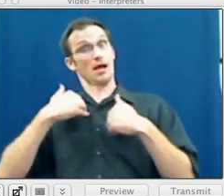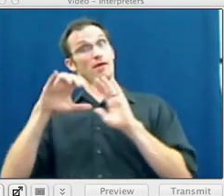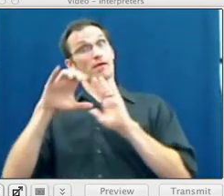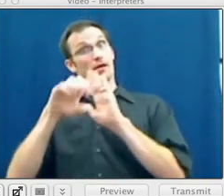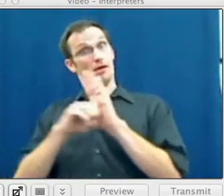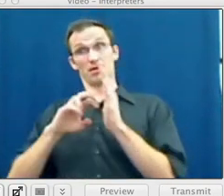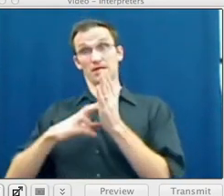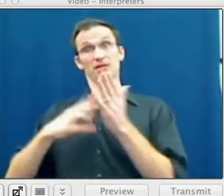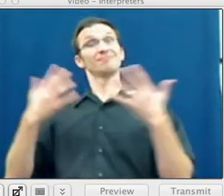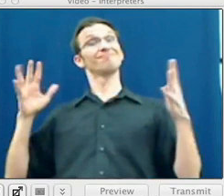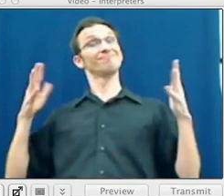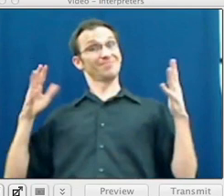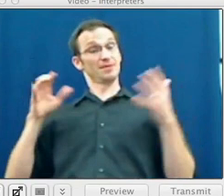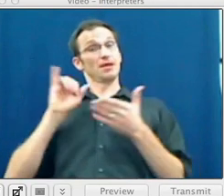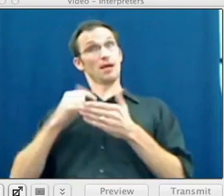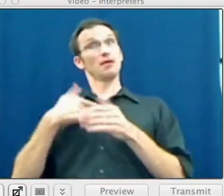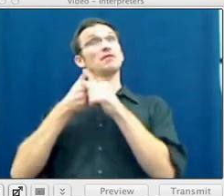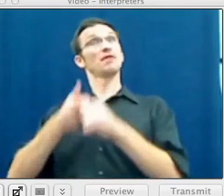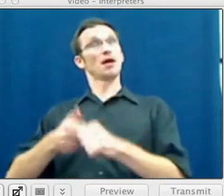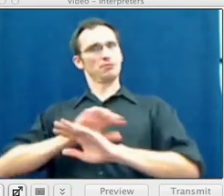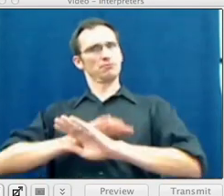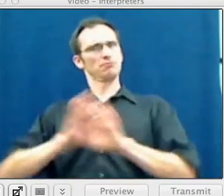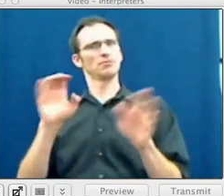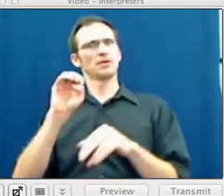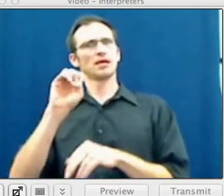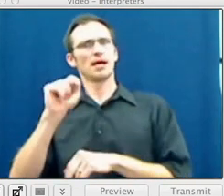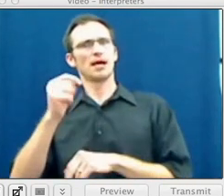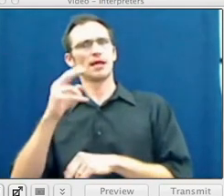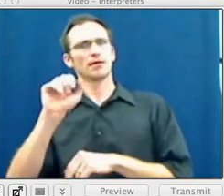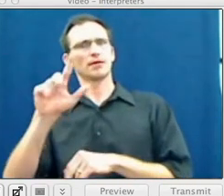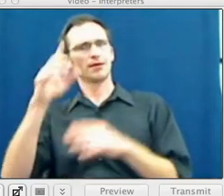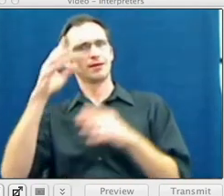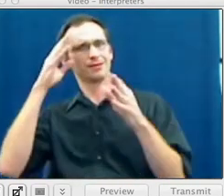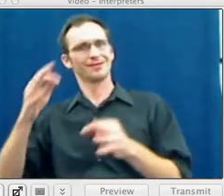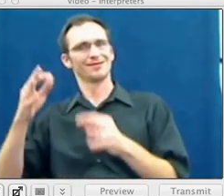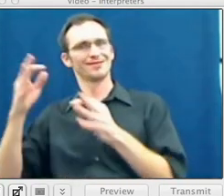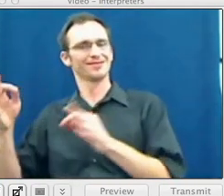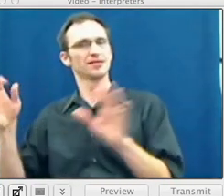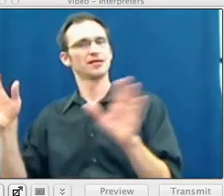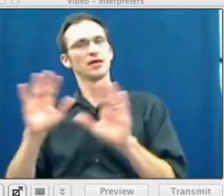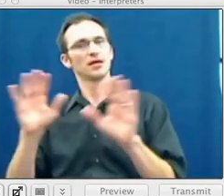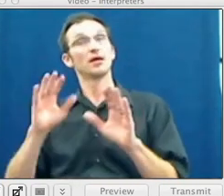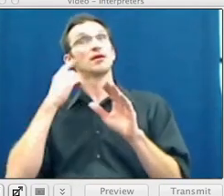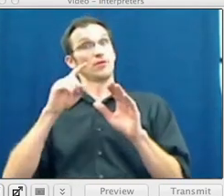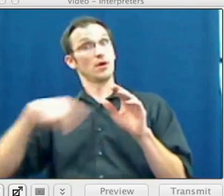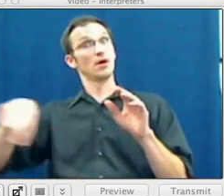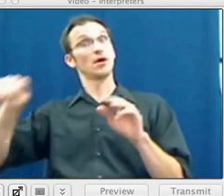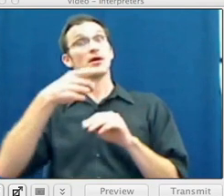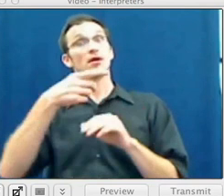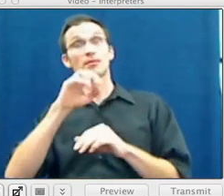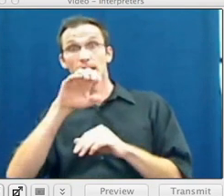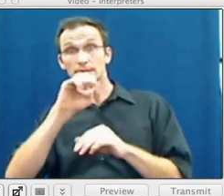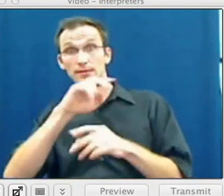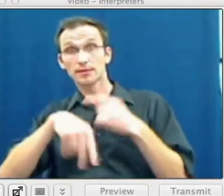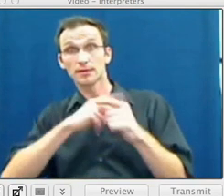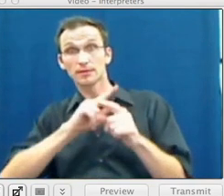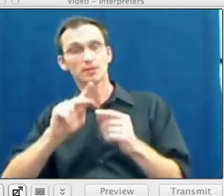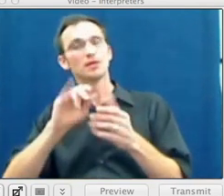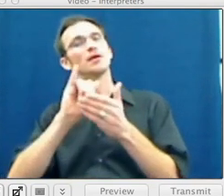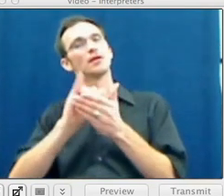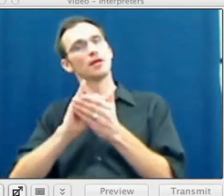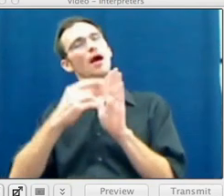for us. Oftentimes, ethical codes present for practice professions values that will